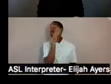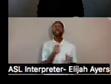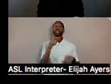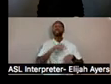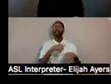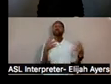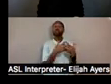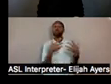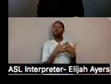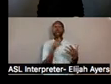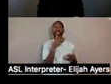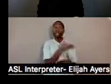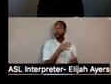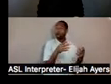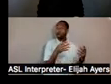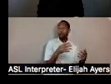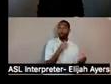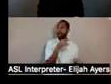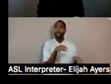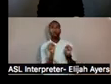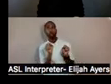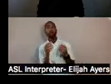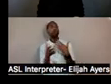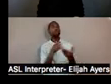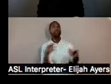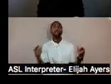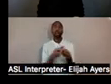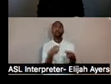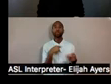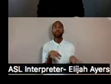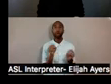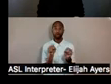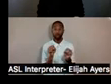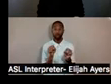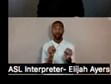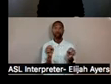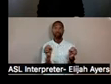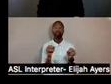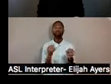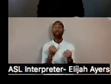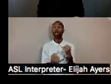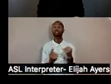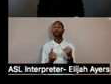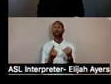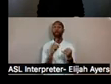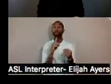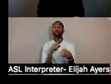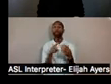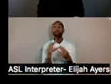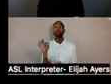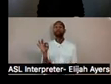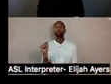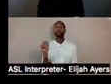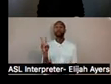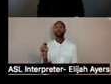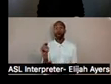are not going to be, right? Wherever the conflict is, I'm gone. And lastly, when we're going into fawning or